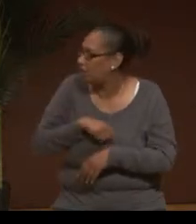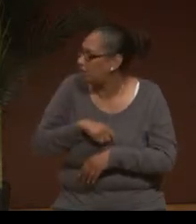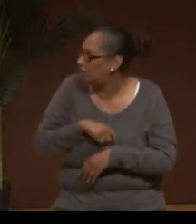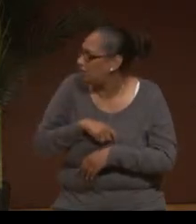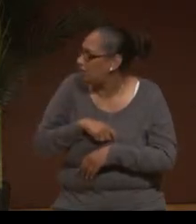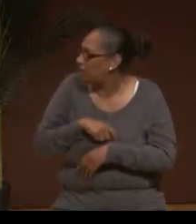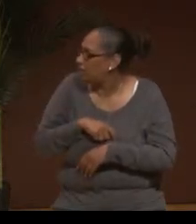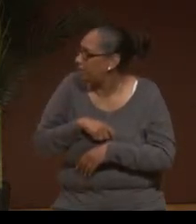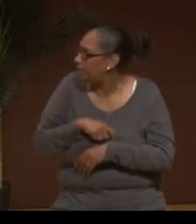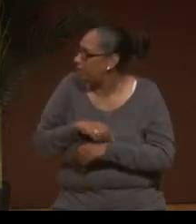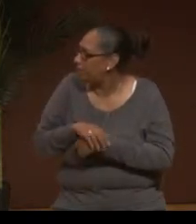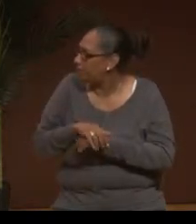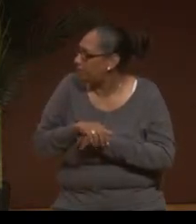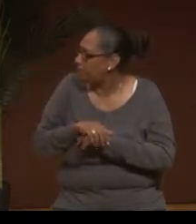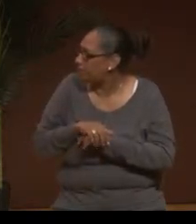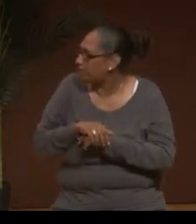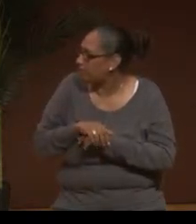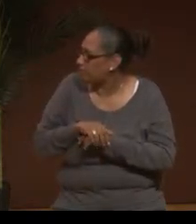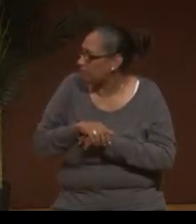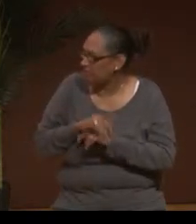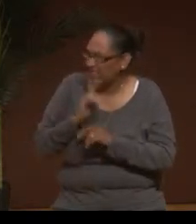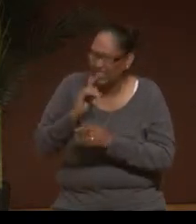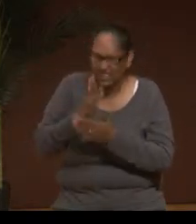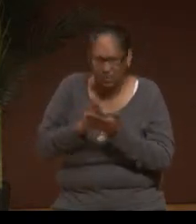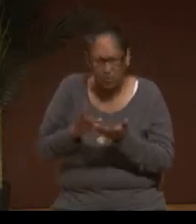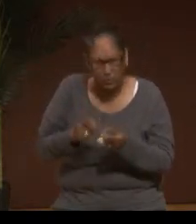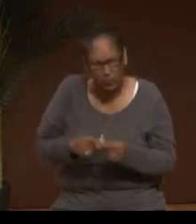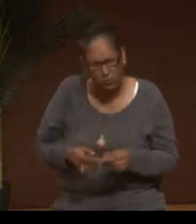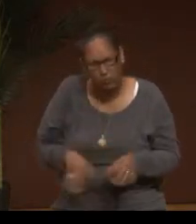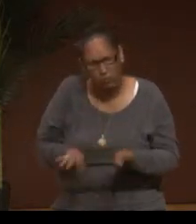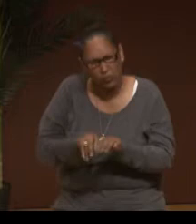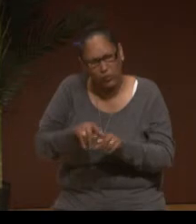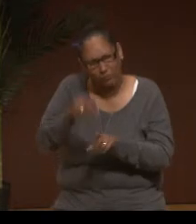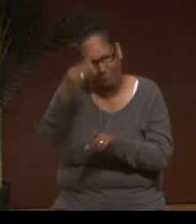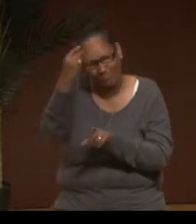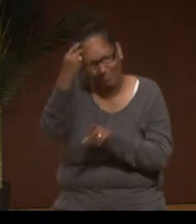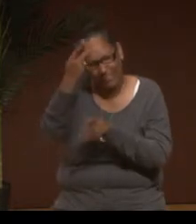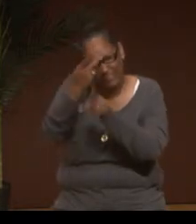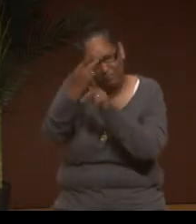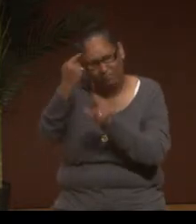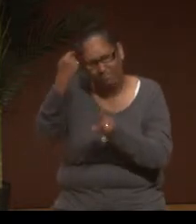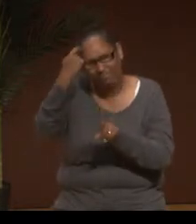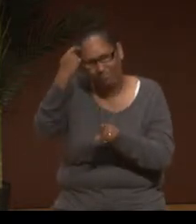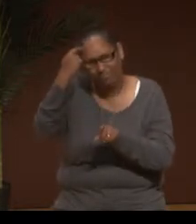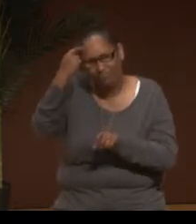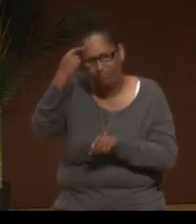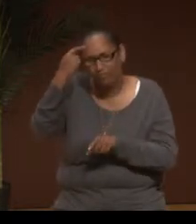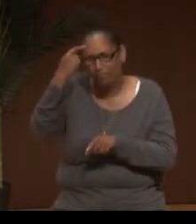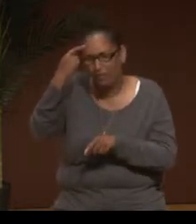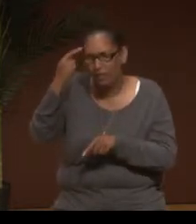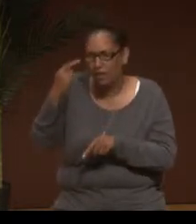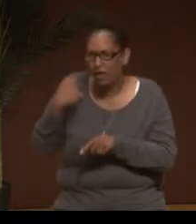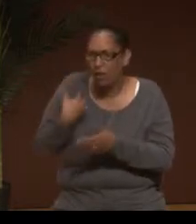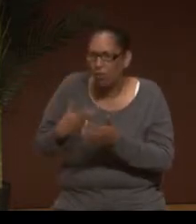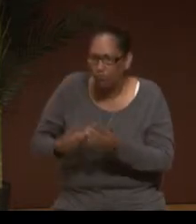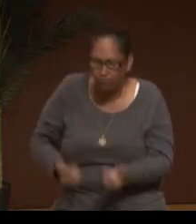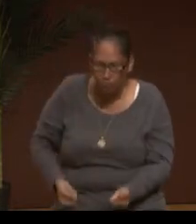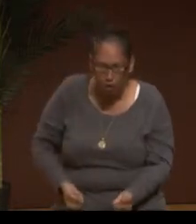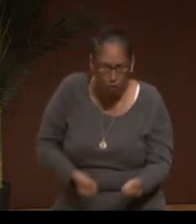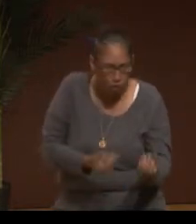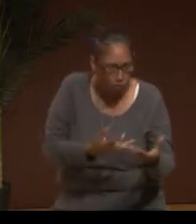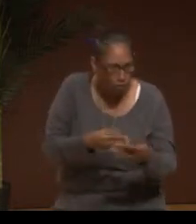So this is something that's important to keep in mind. And I think the other thing that I'd like to just throw out here is